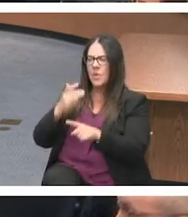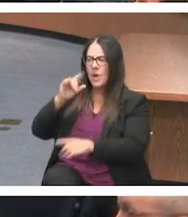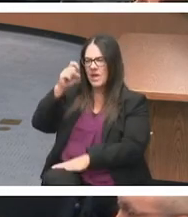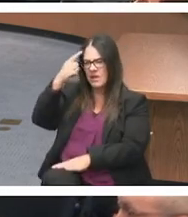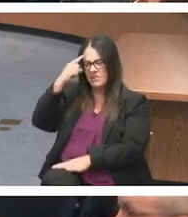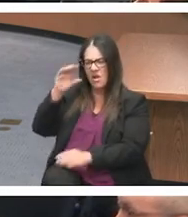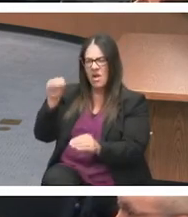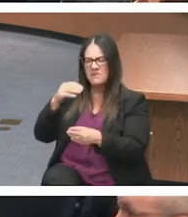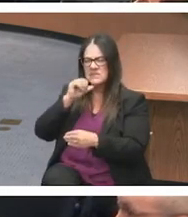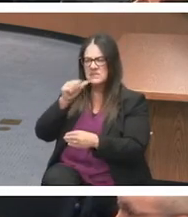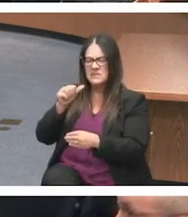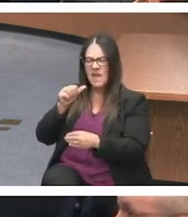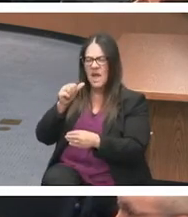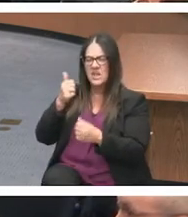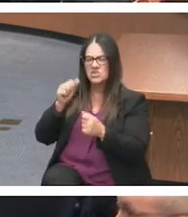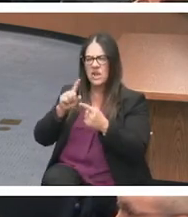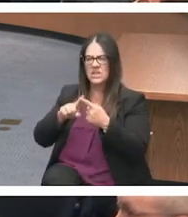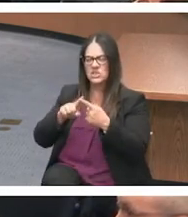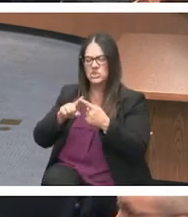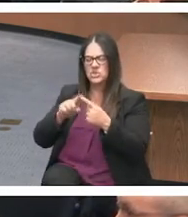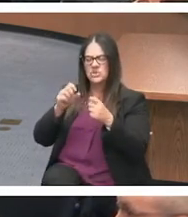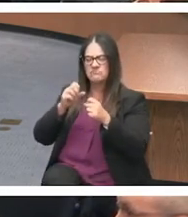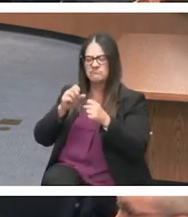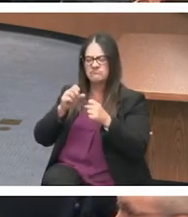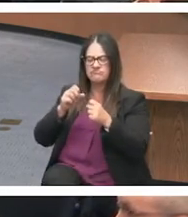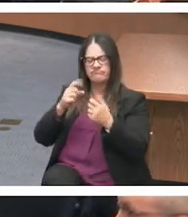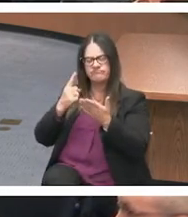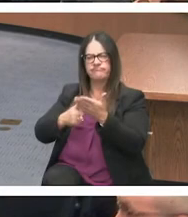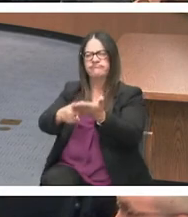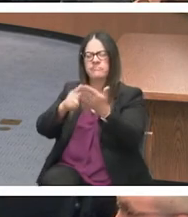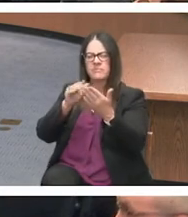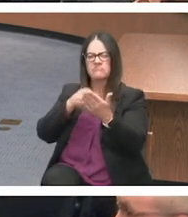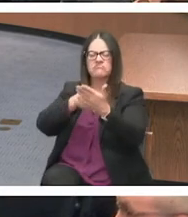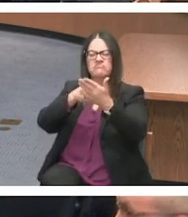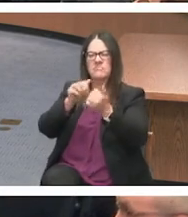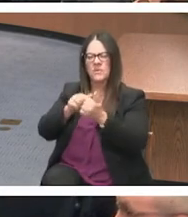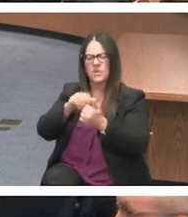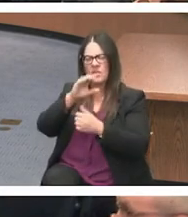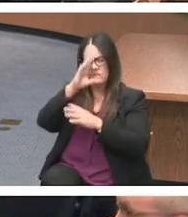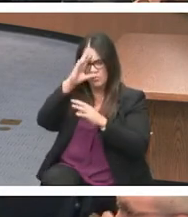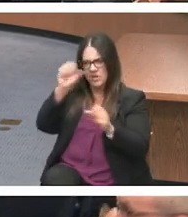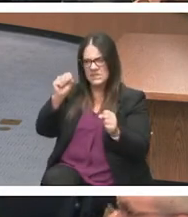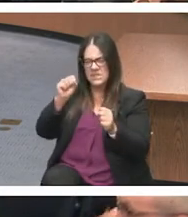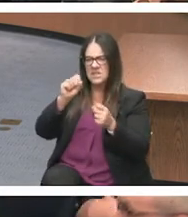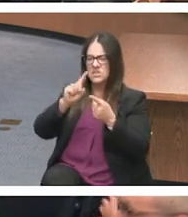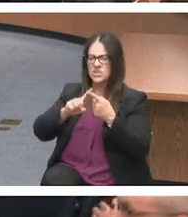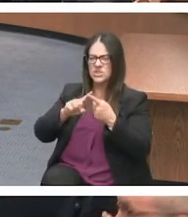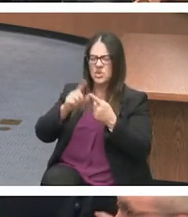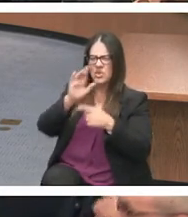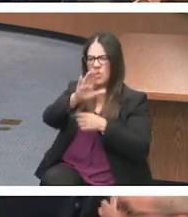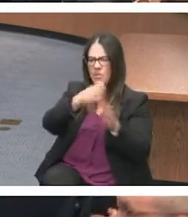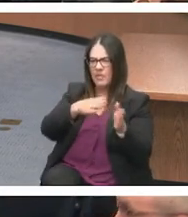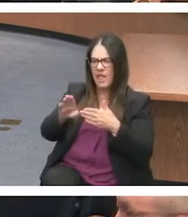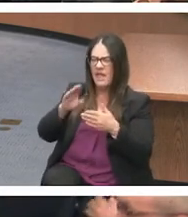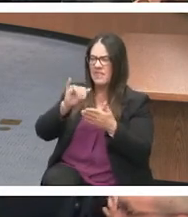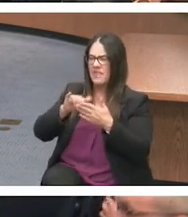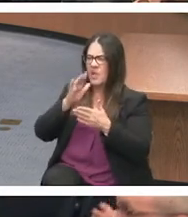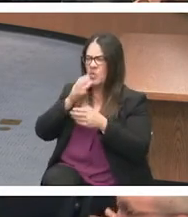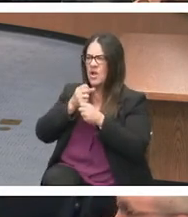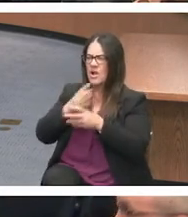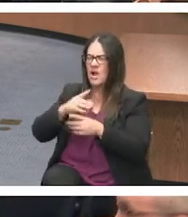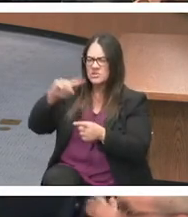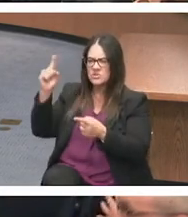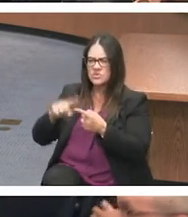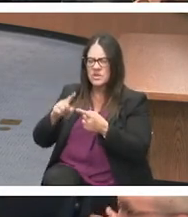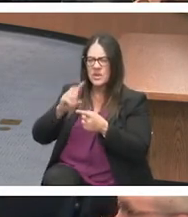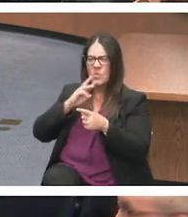not fighting back against the Trump water plan and instead prioritizing plans that will reduce flows for salmon in the Delta, Sacramento, and Trinity rivers,